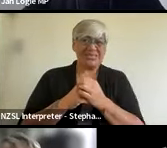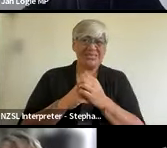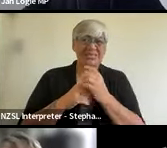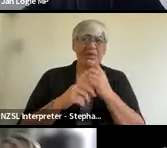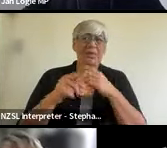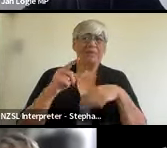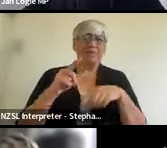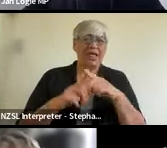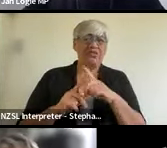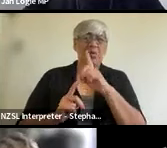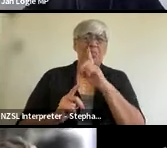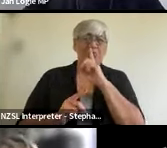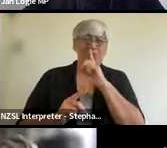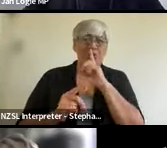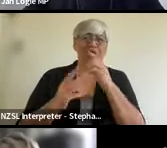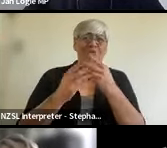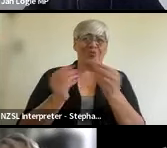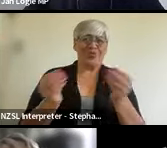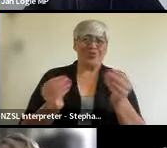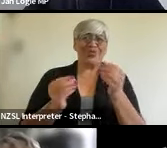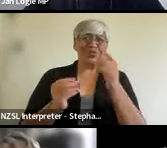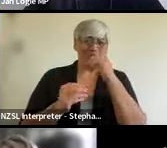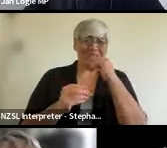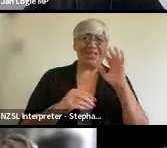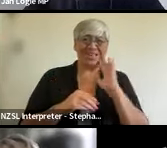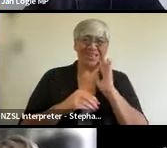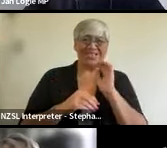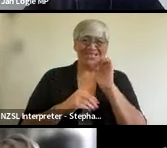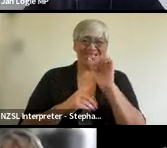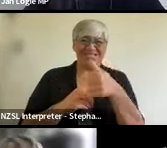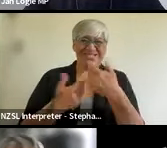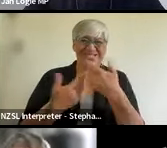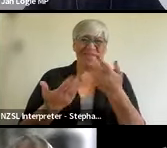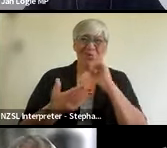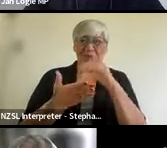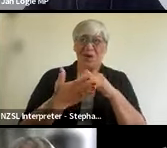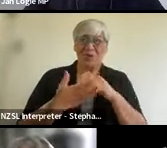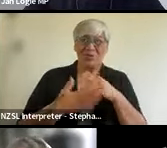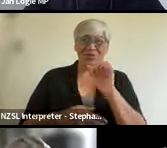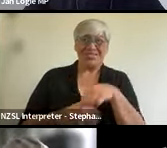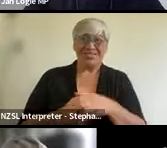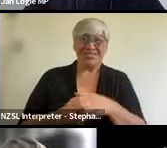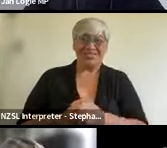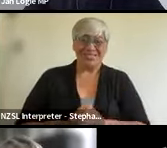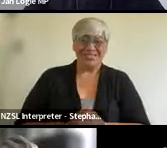take yourself off mute, it would be helpful.